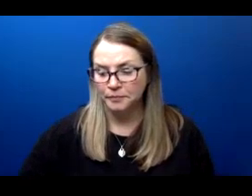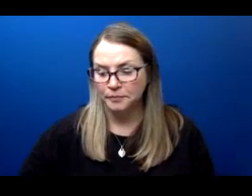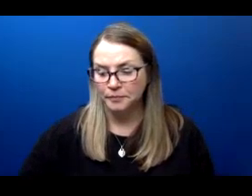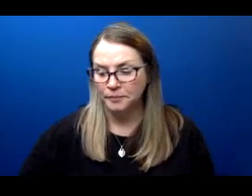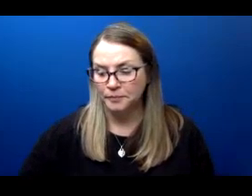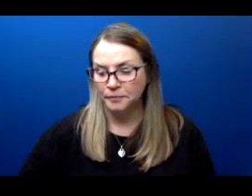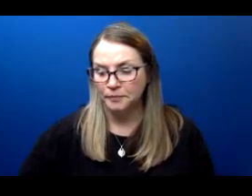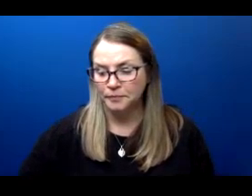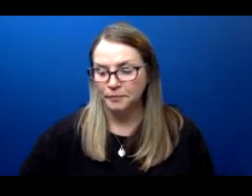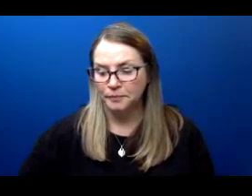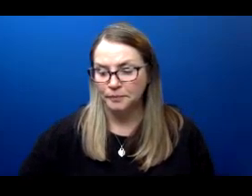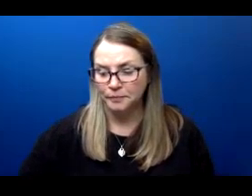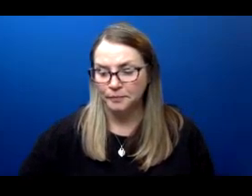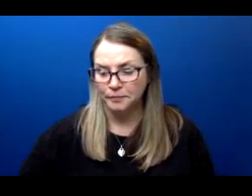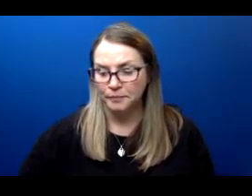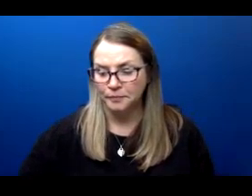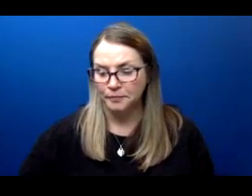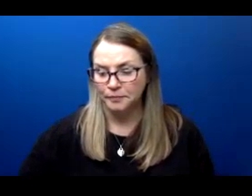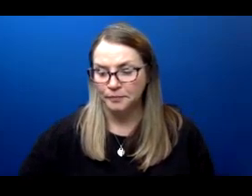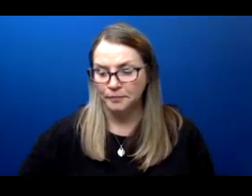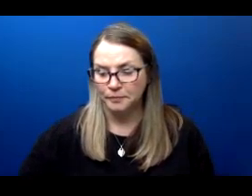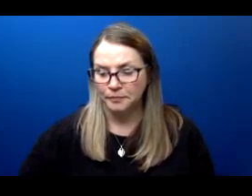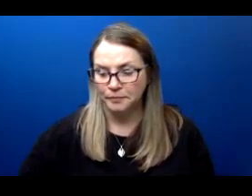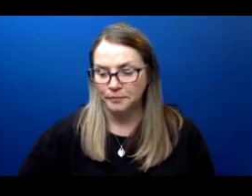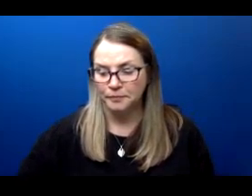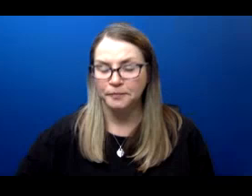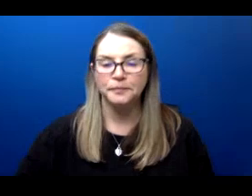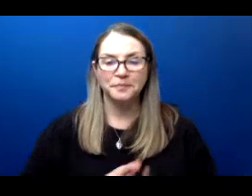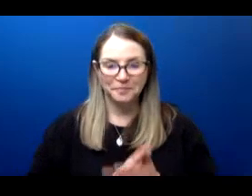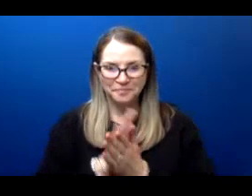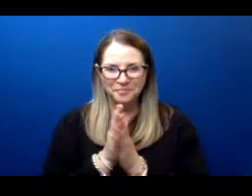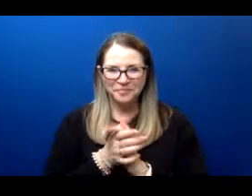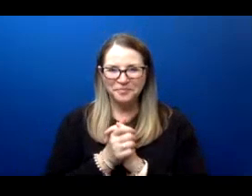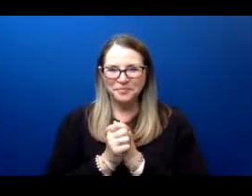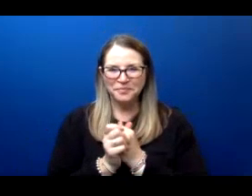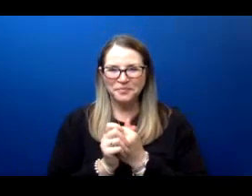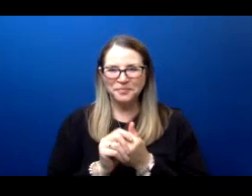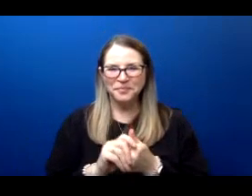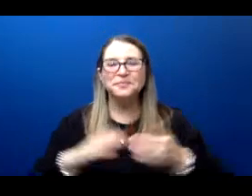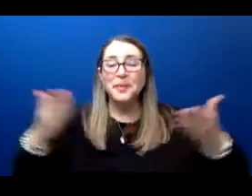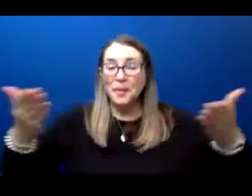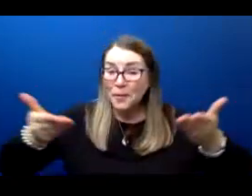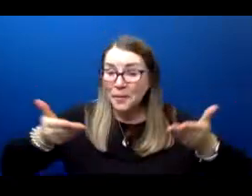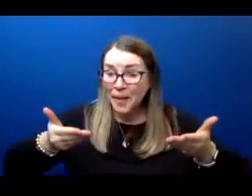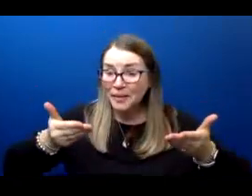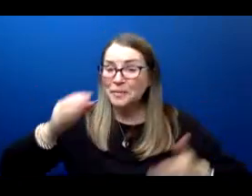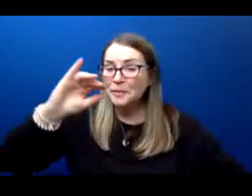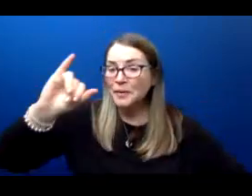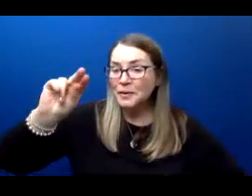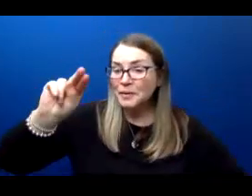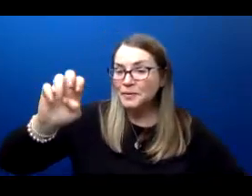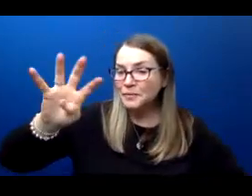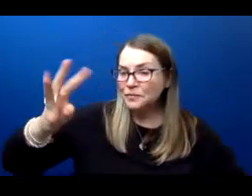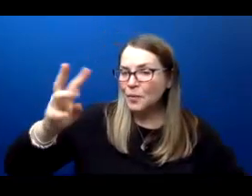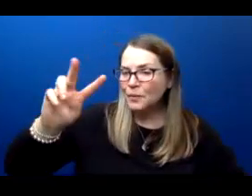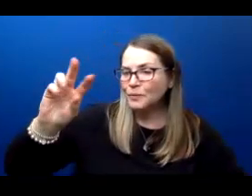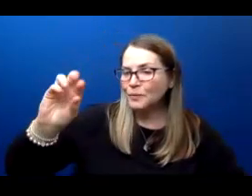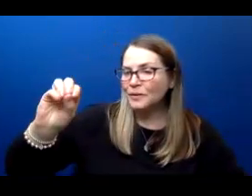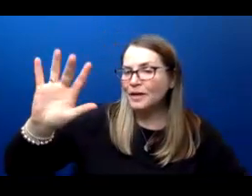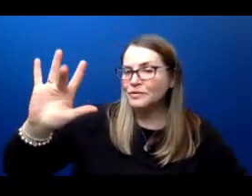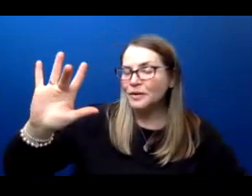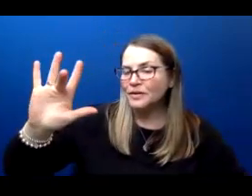Ready when you are. all right then. Well, welcome. to the June 4th, 2025 Nevada